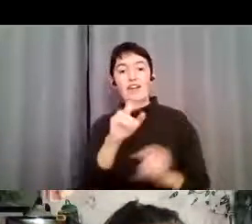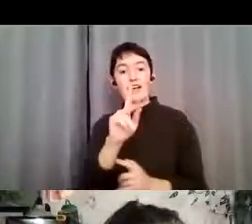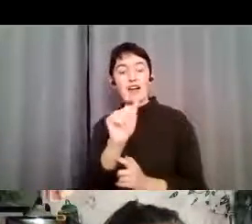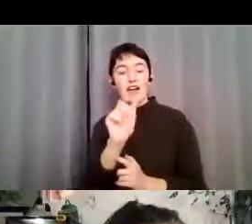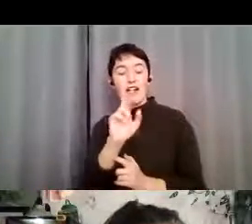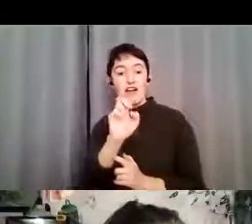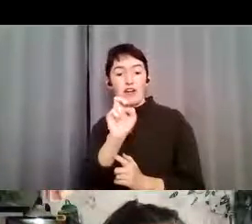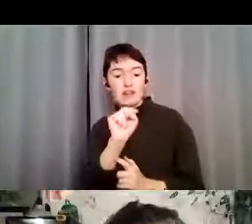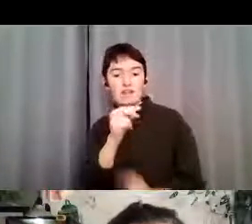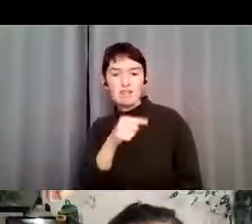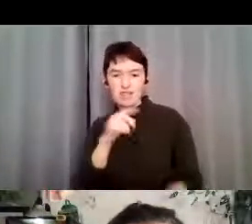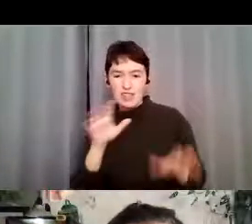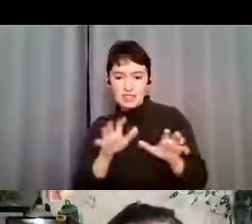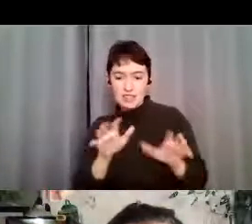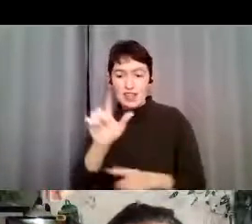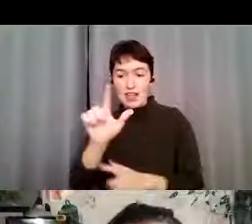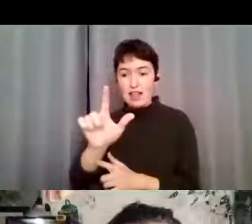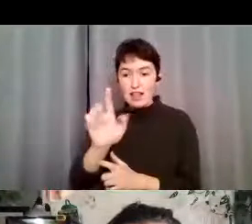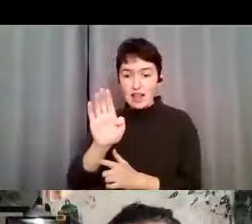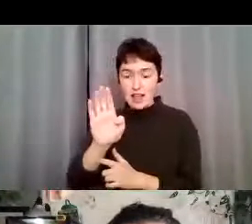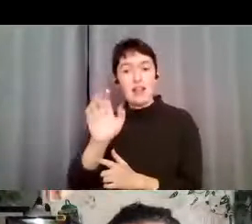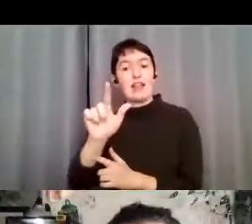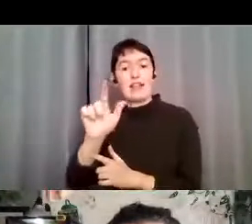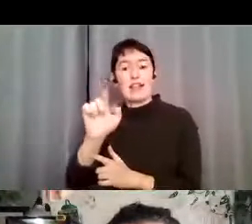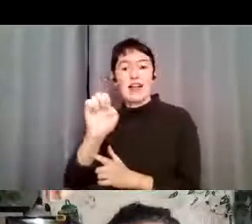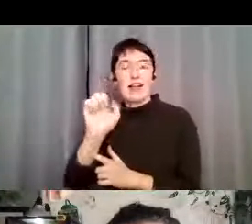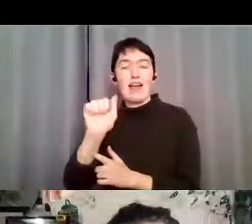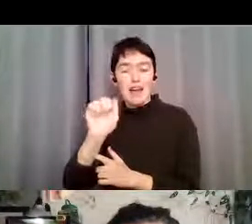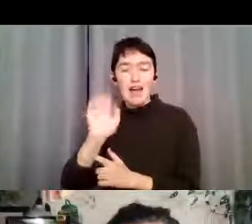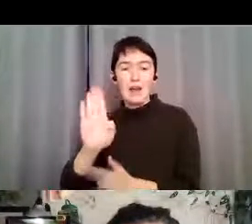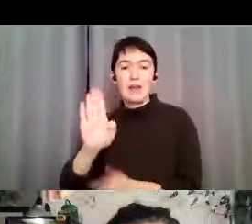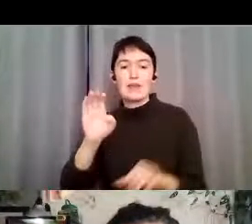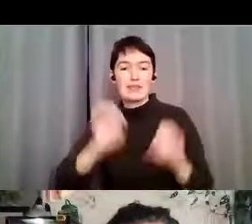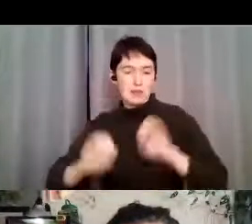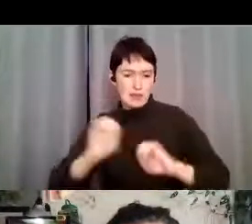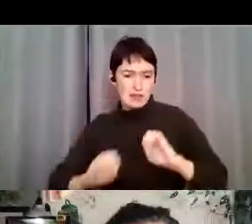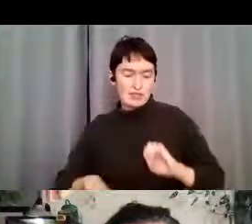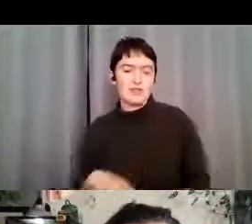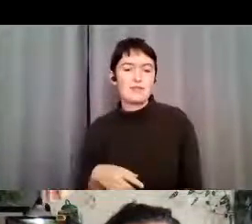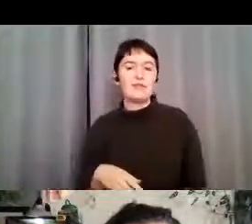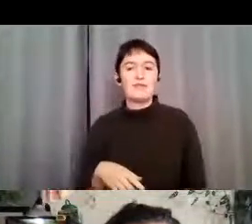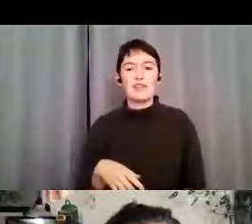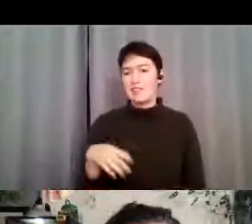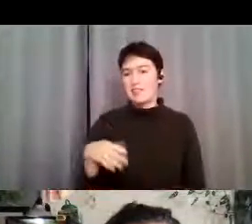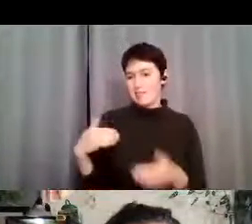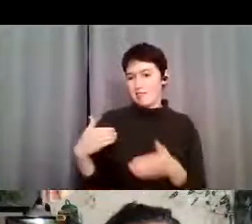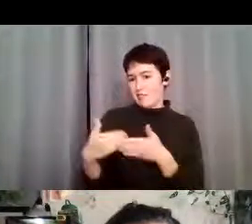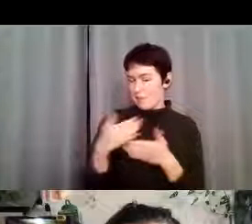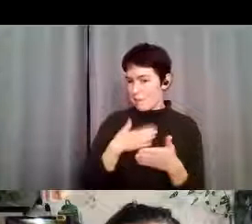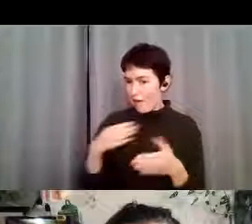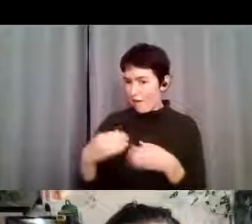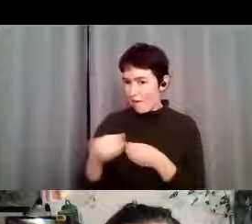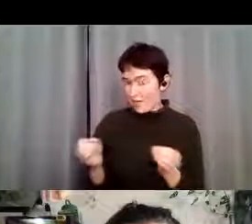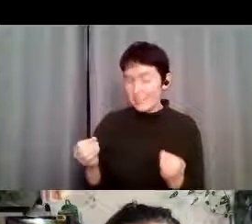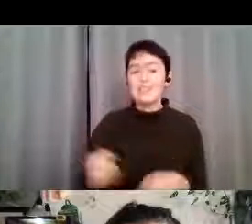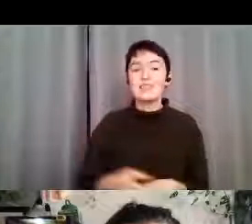so here, Karen is in her lab, which is just across the hall from my office. And I'm not